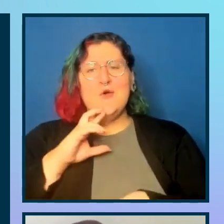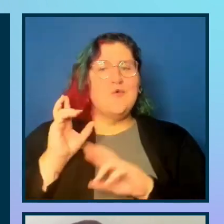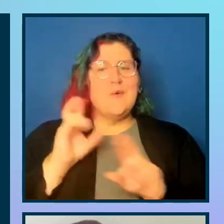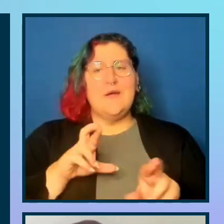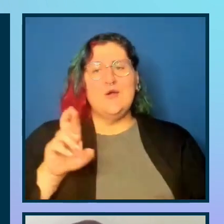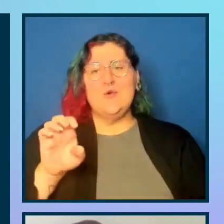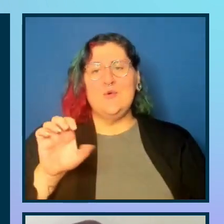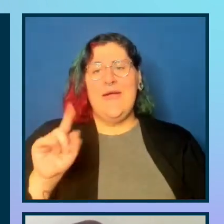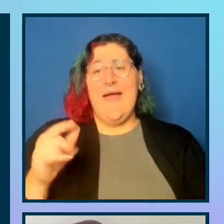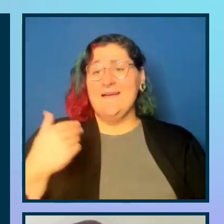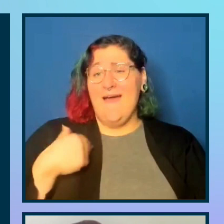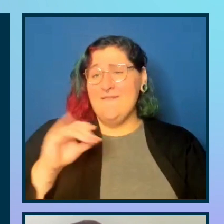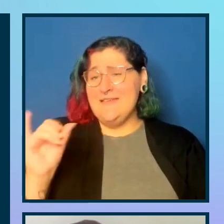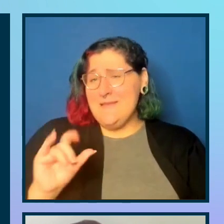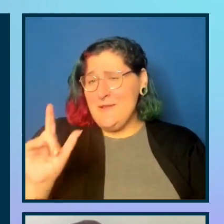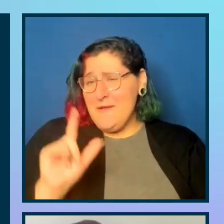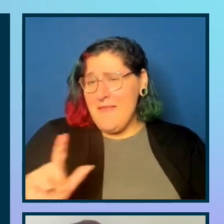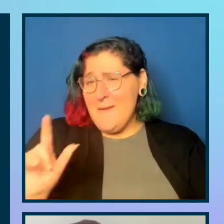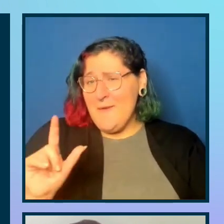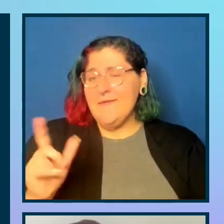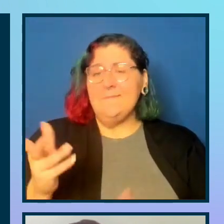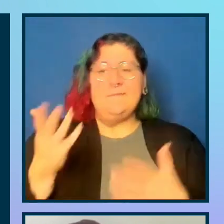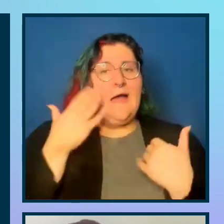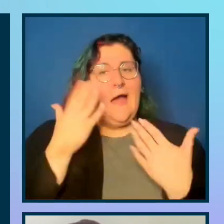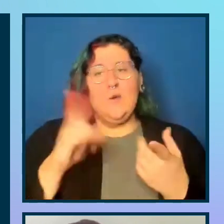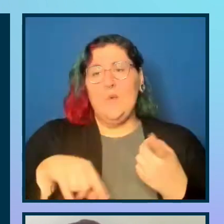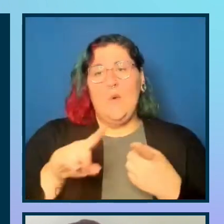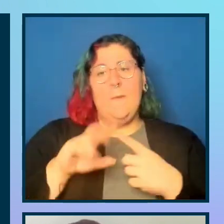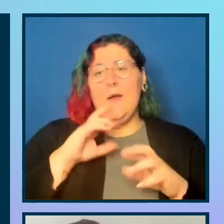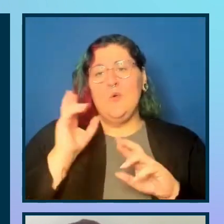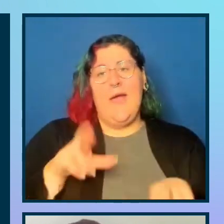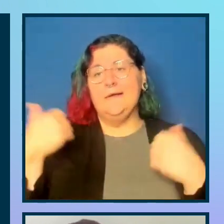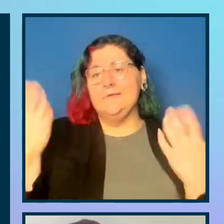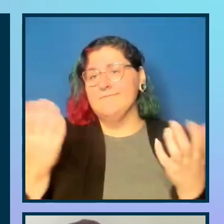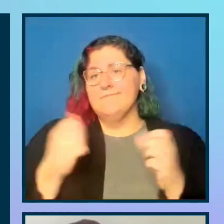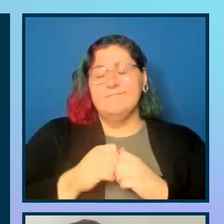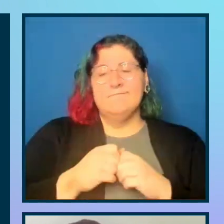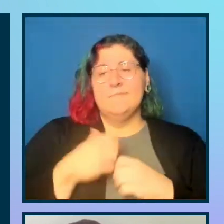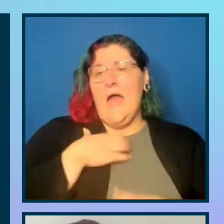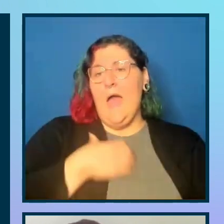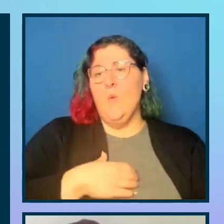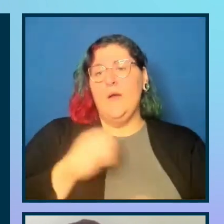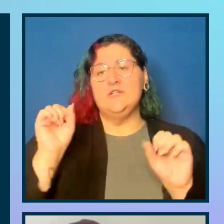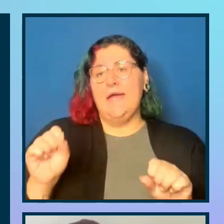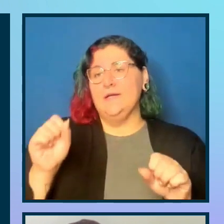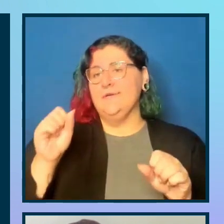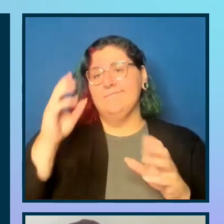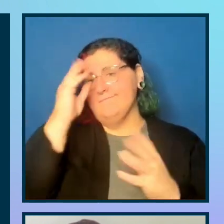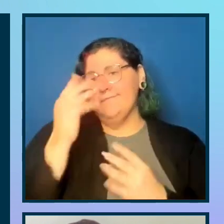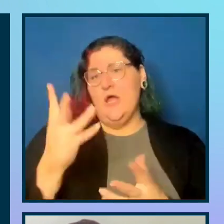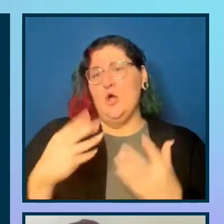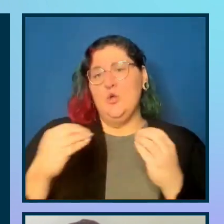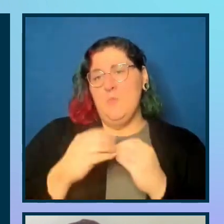I don't know in particular about React. I wish I could give you more information about that.